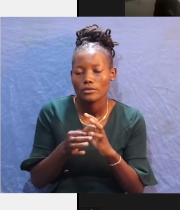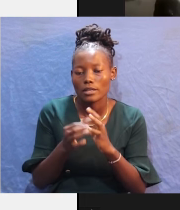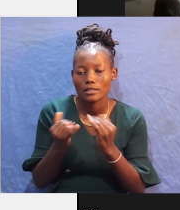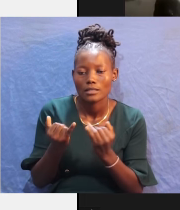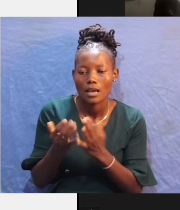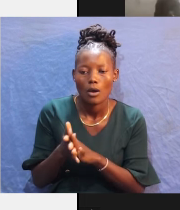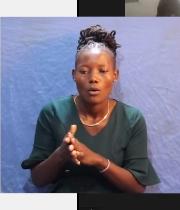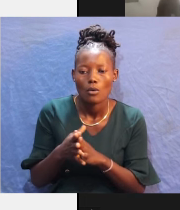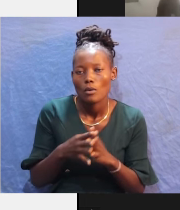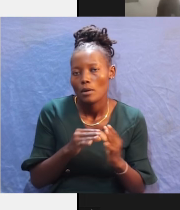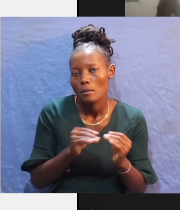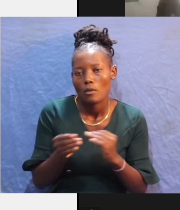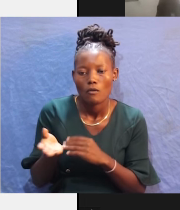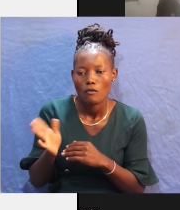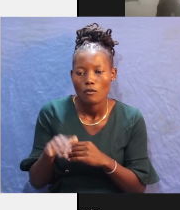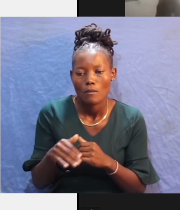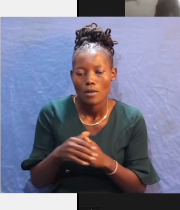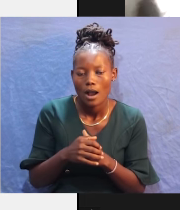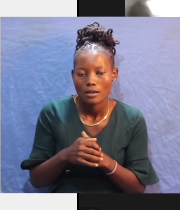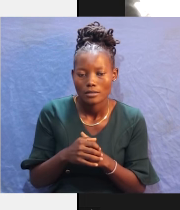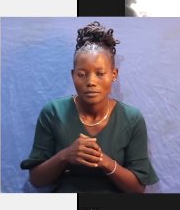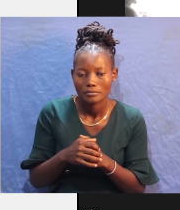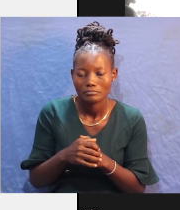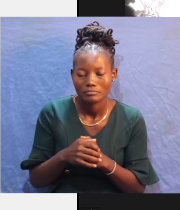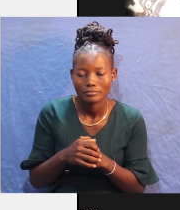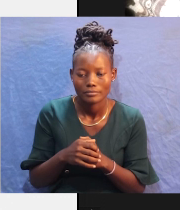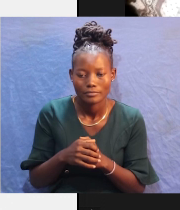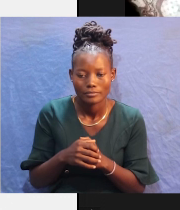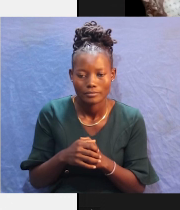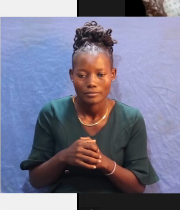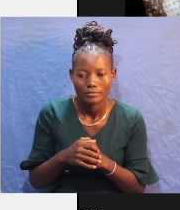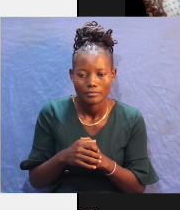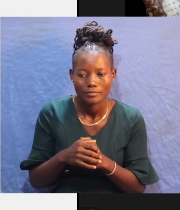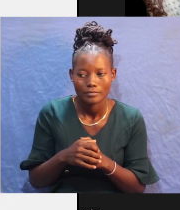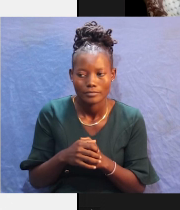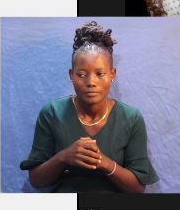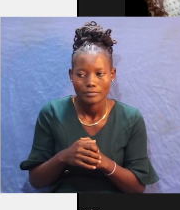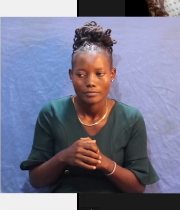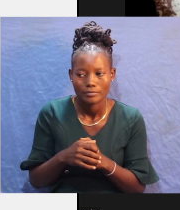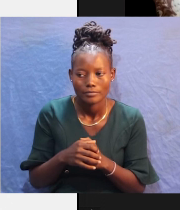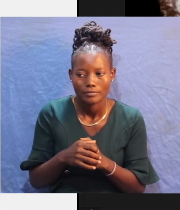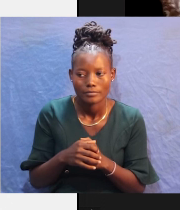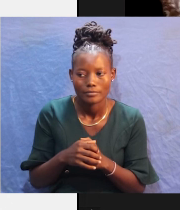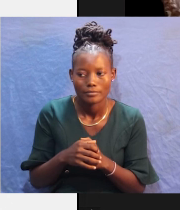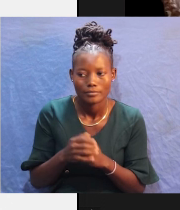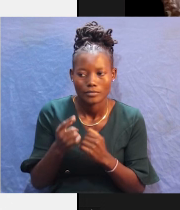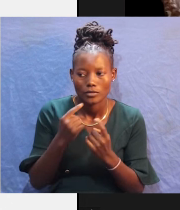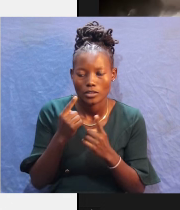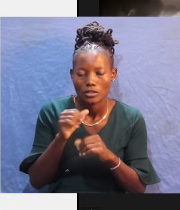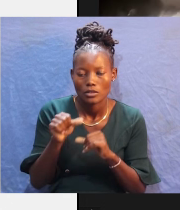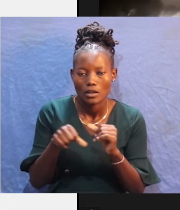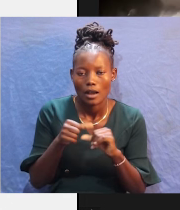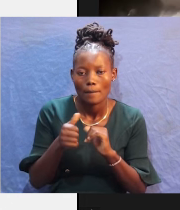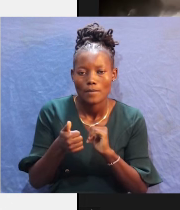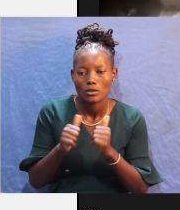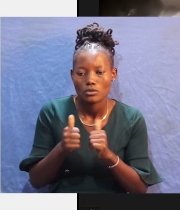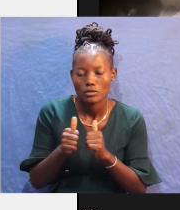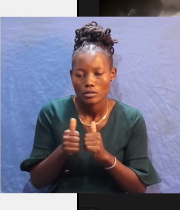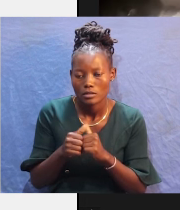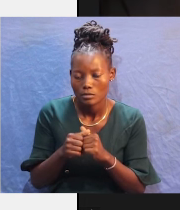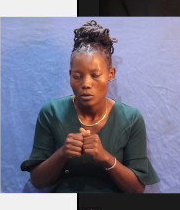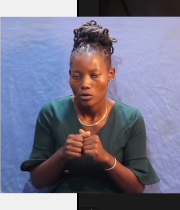sports system. But when I talk about sport for development, it is more focused on the social changes that I will